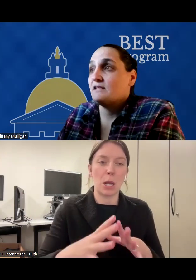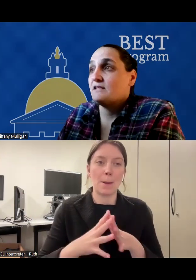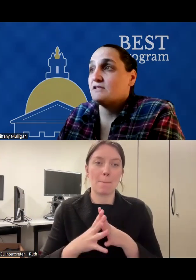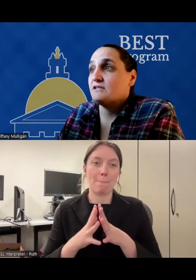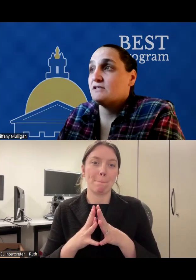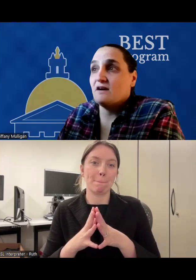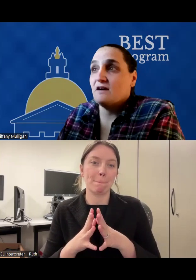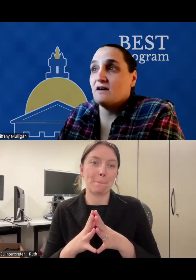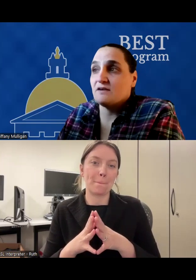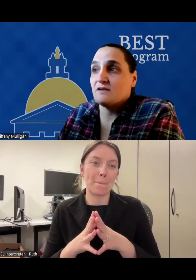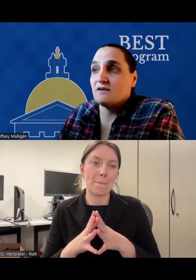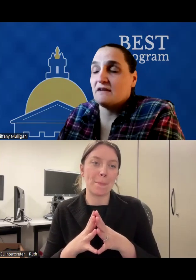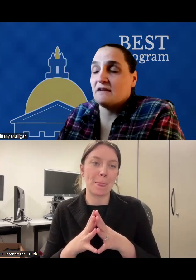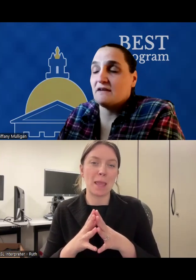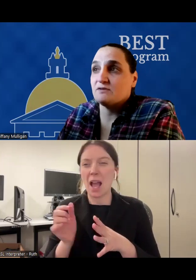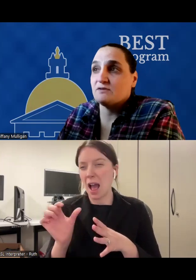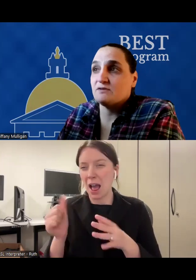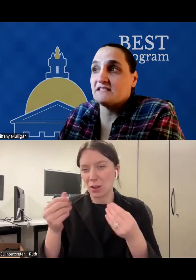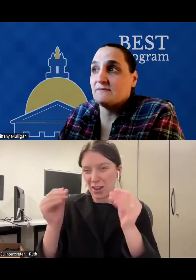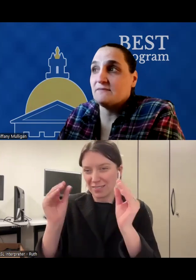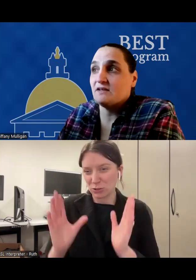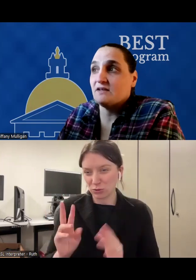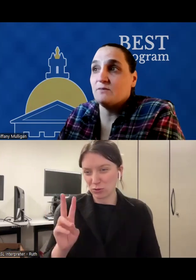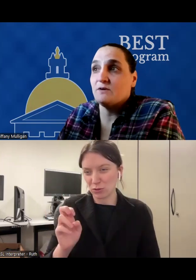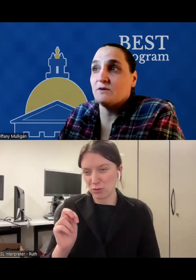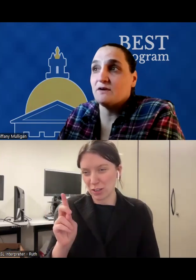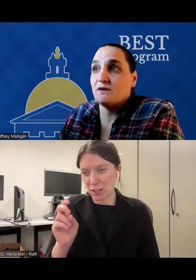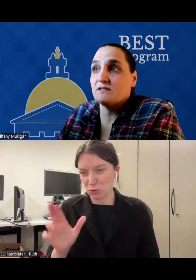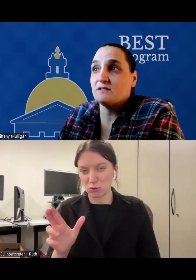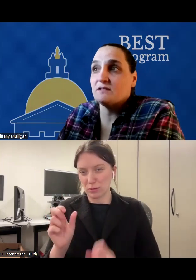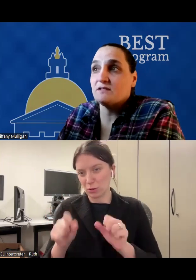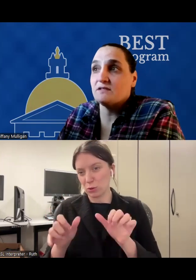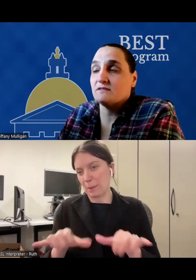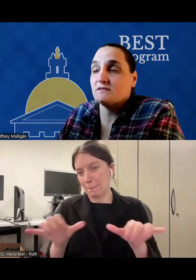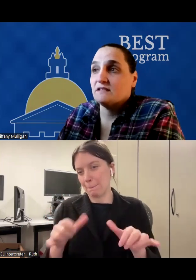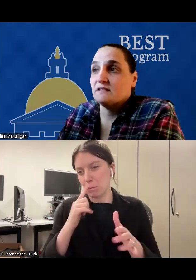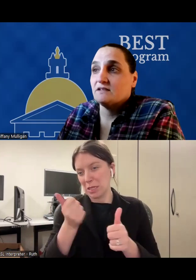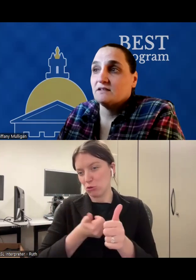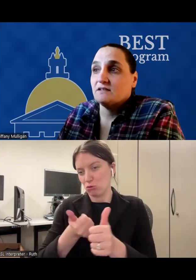So then there are these other vendors too. So if I did the same thing on any one of those,